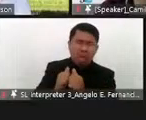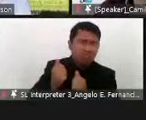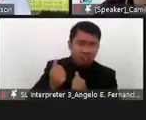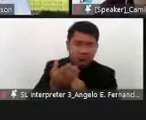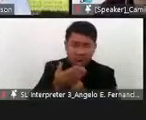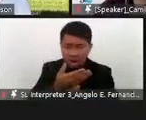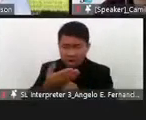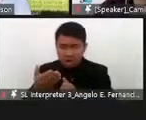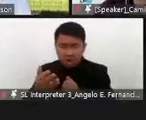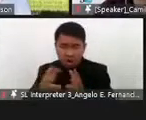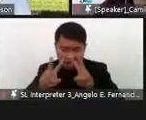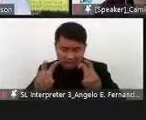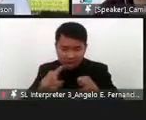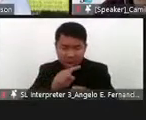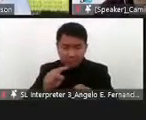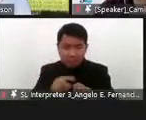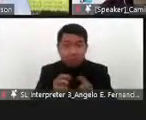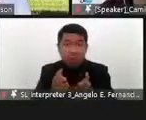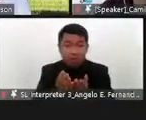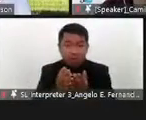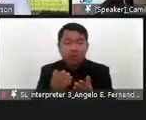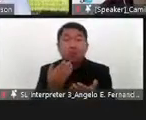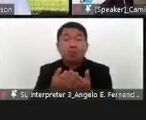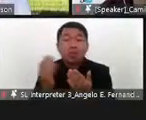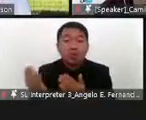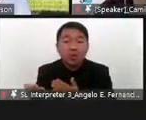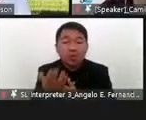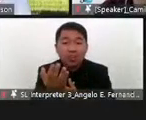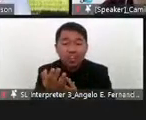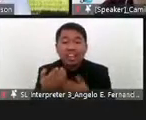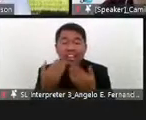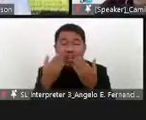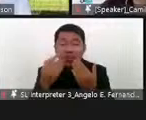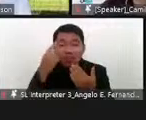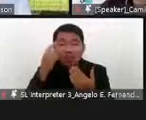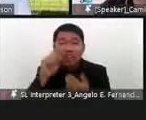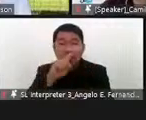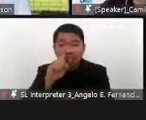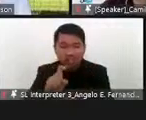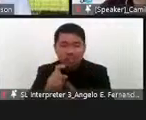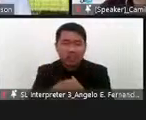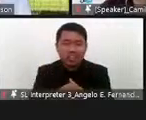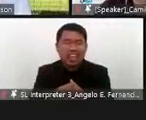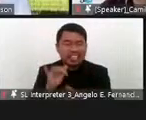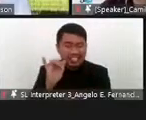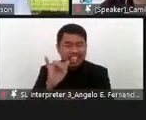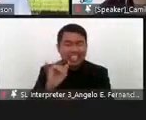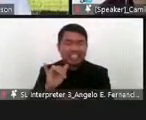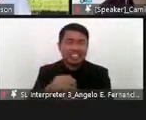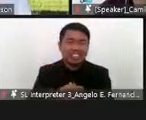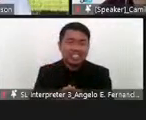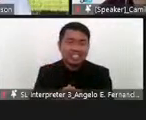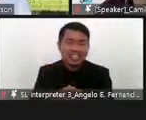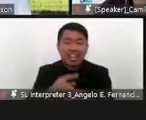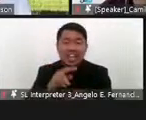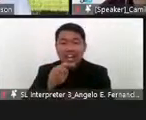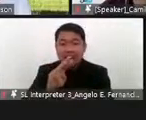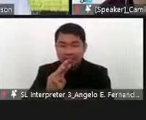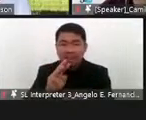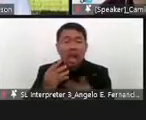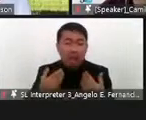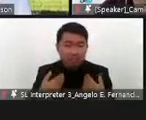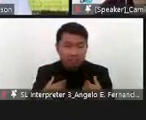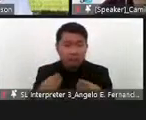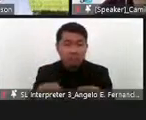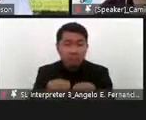Thank you very much. Good morning, everyone. Thank you, James, for your question. Yes, definitely. The National Museum has been carrying